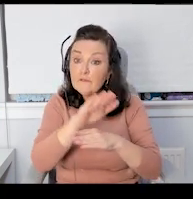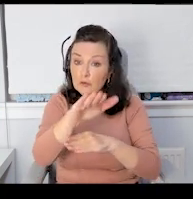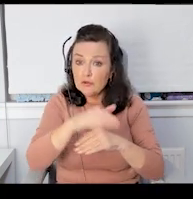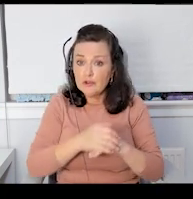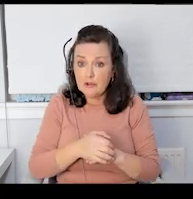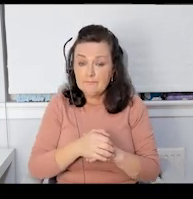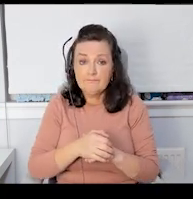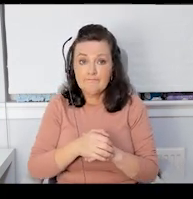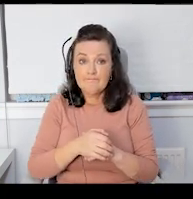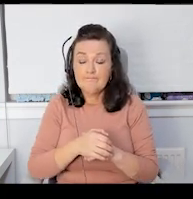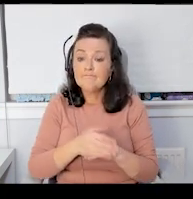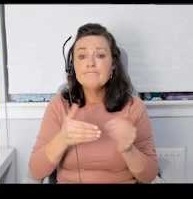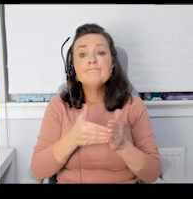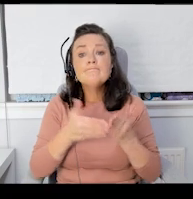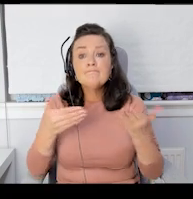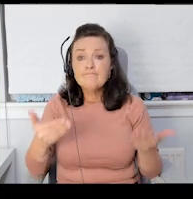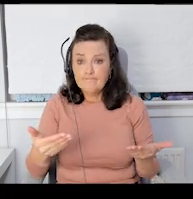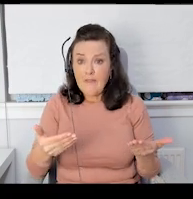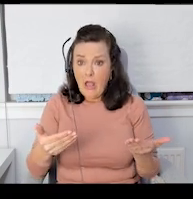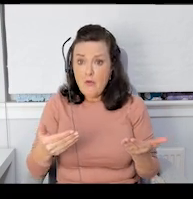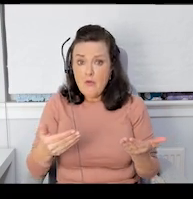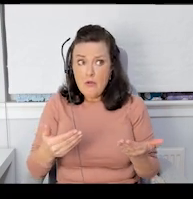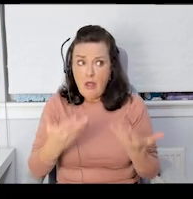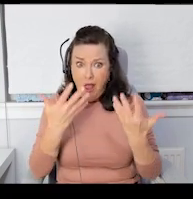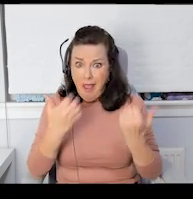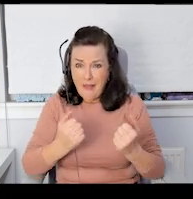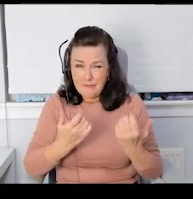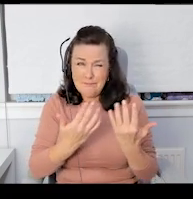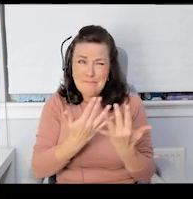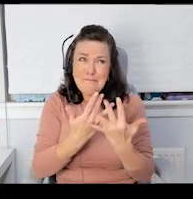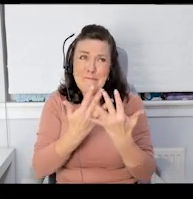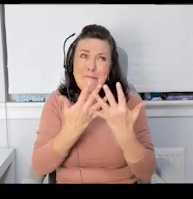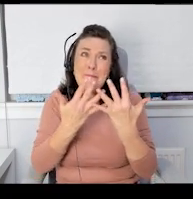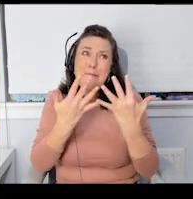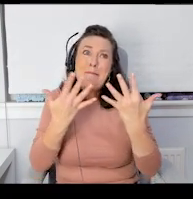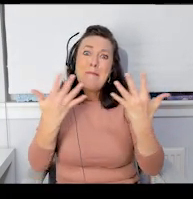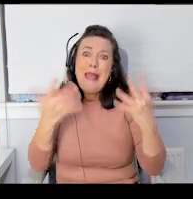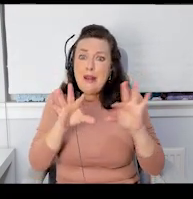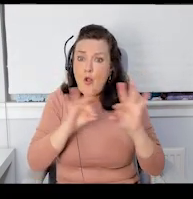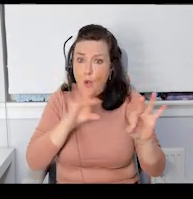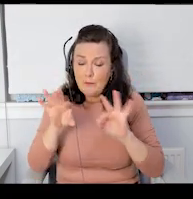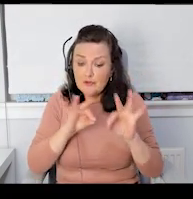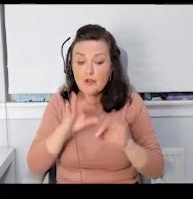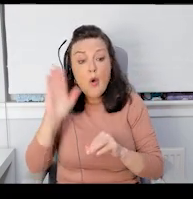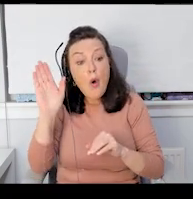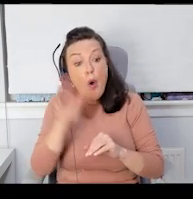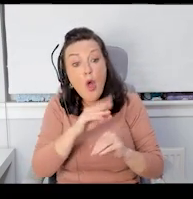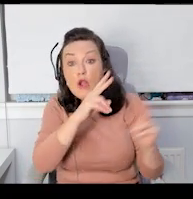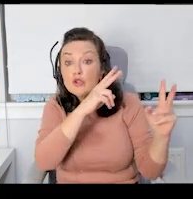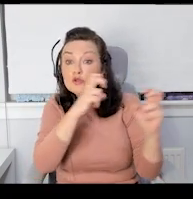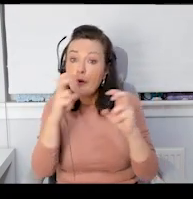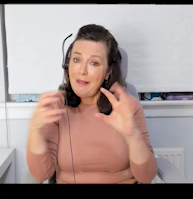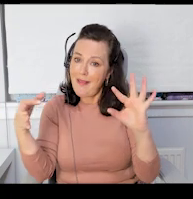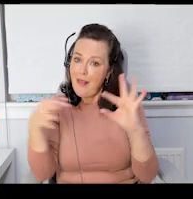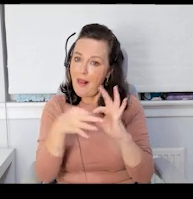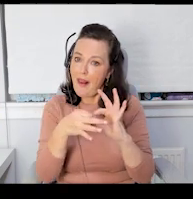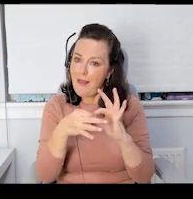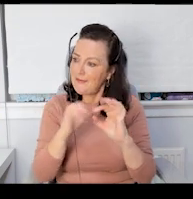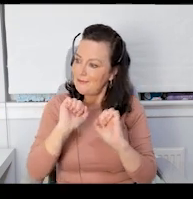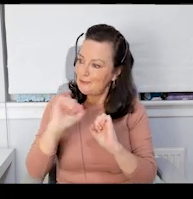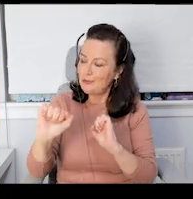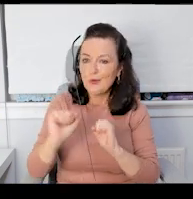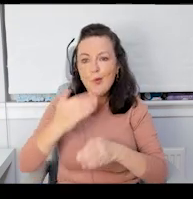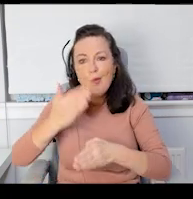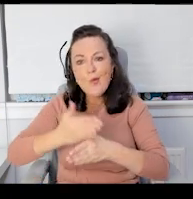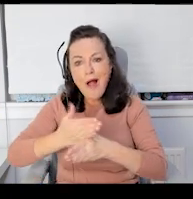industry sectors than ever before, and they're all based on the skills that employers want so that they're relevant. There are currently over 43,000